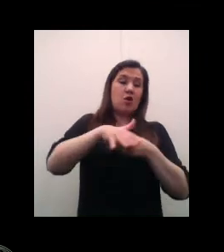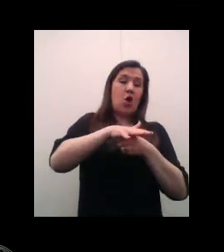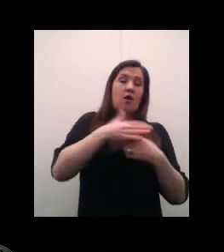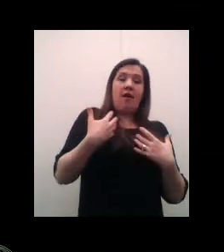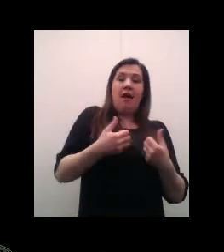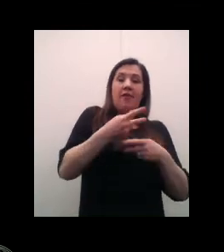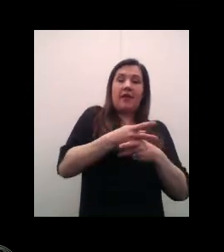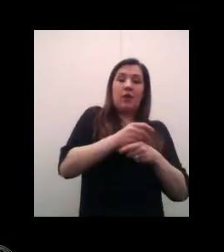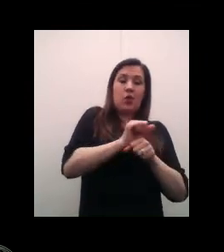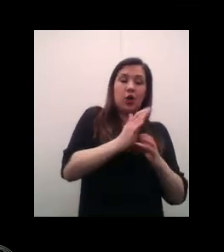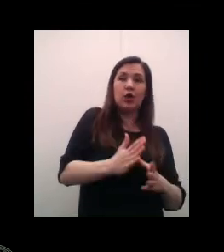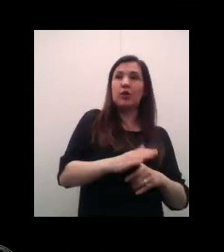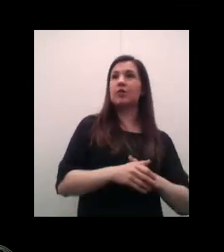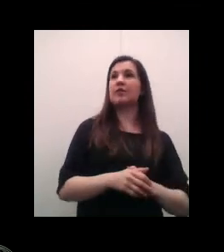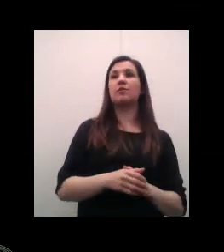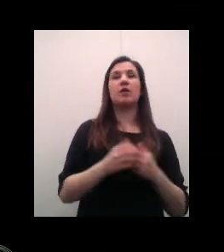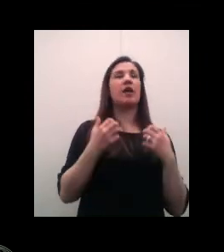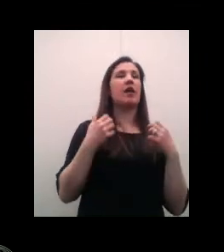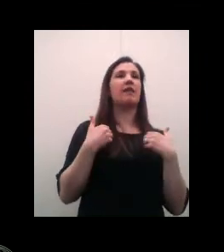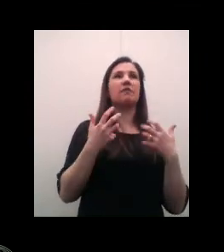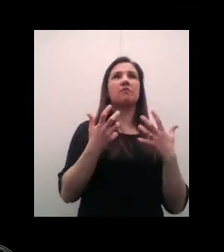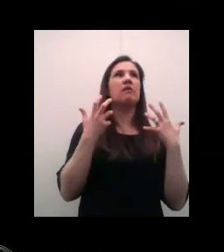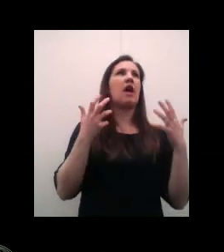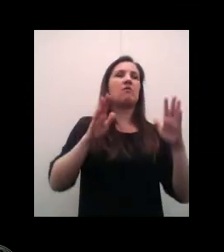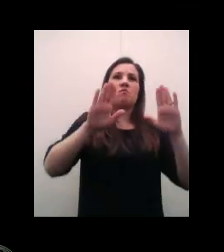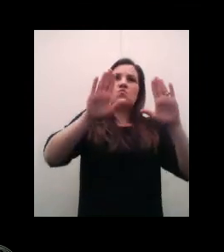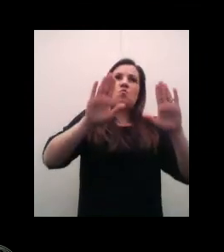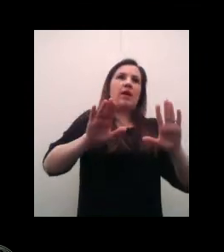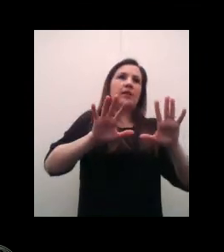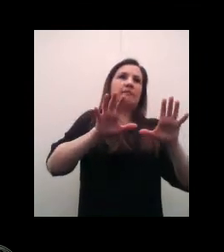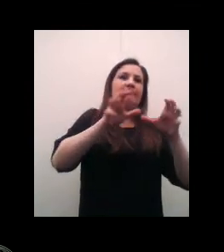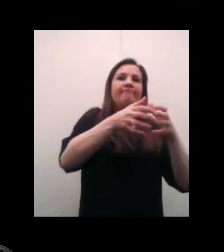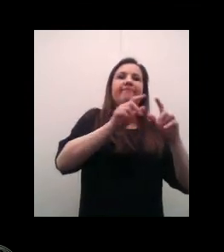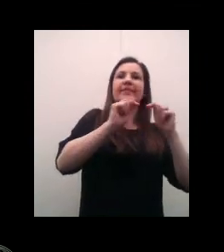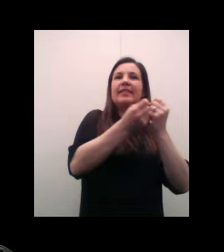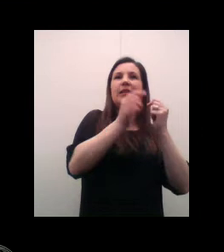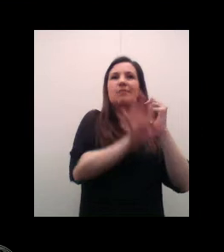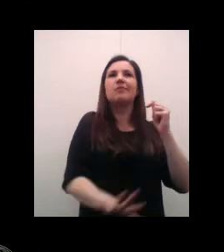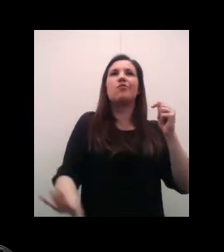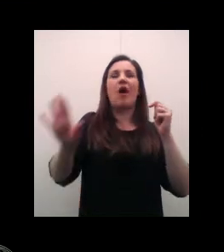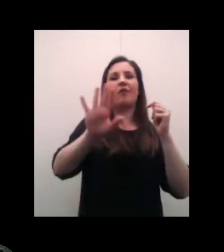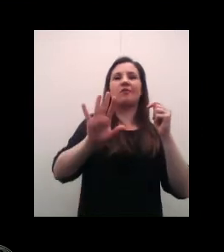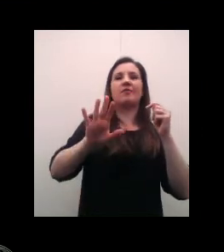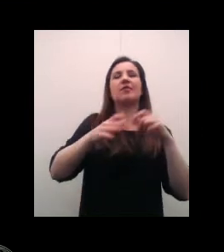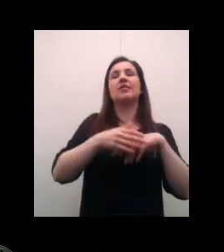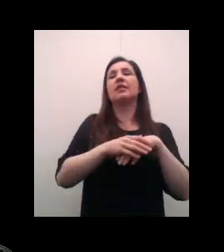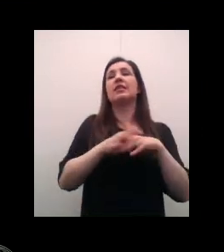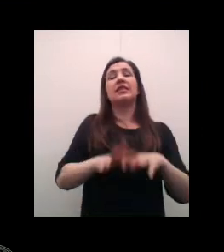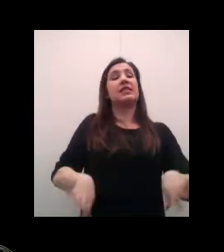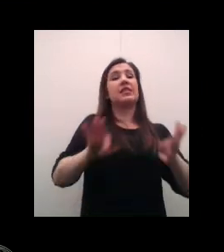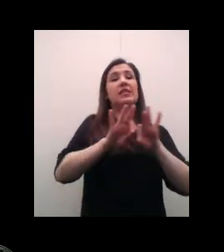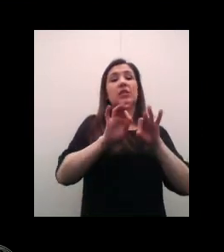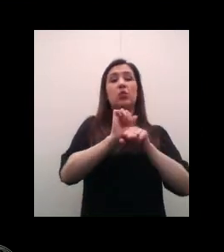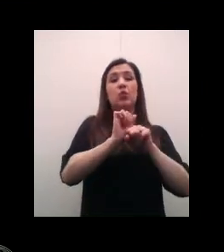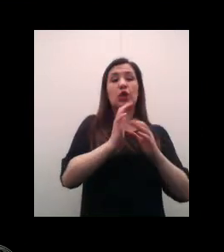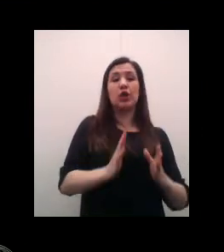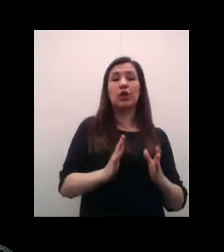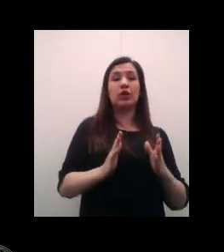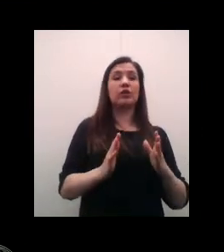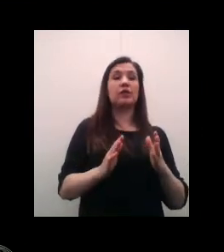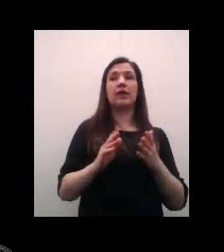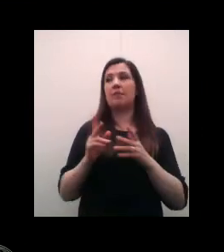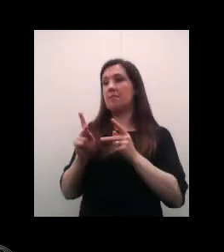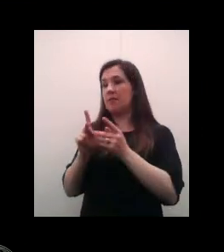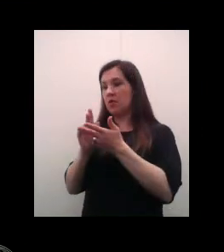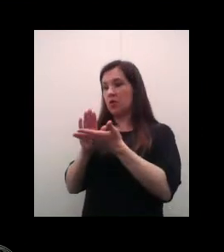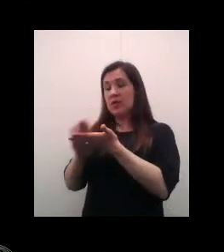have a great team in all the various first line, first essential workers out there. And the essential workers vary from those that are cleaners